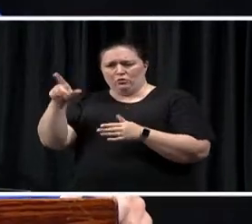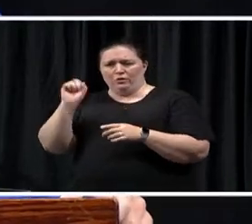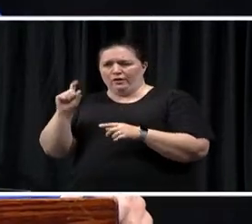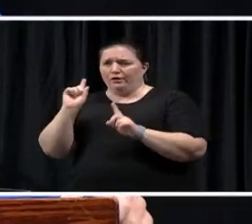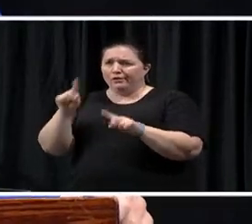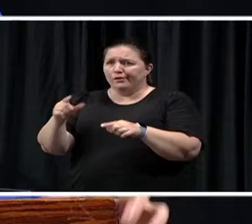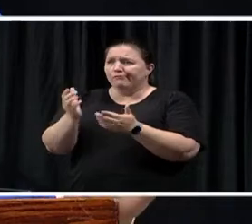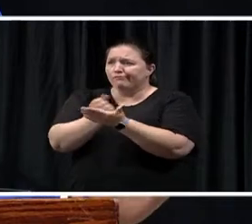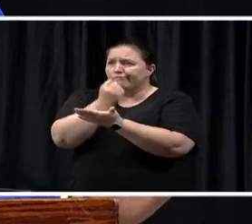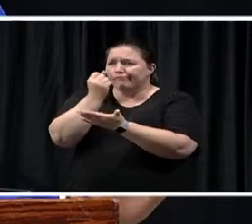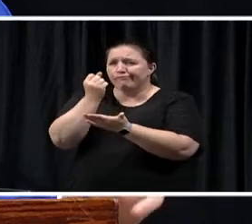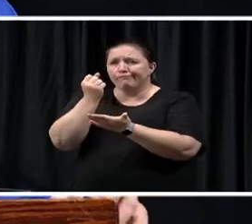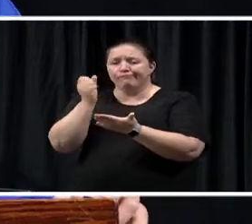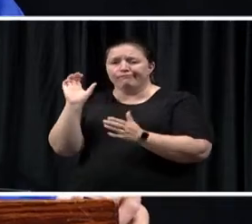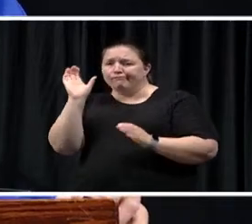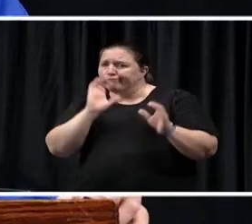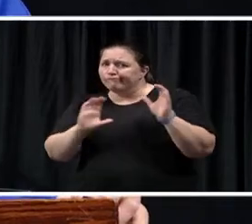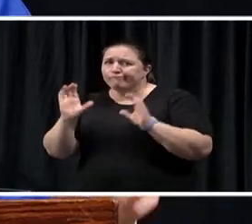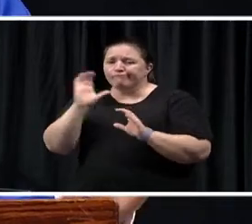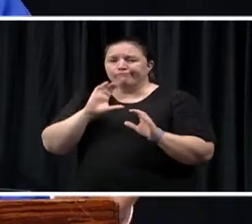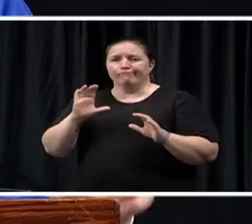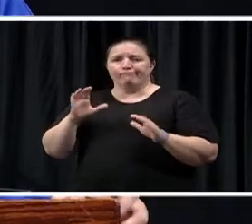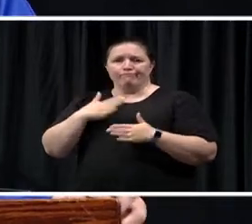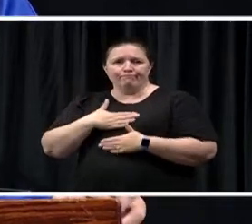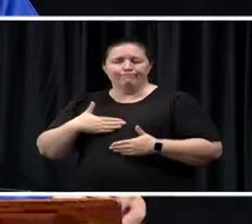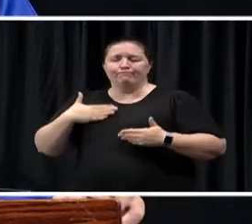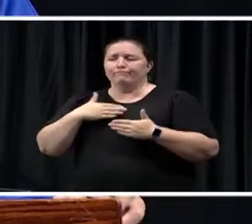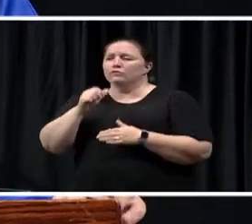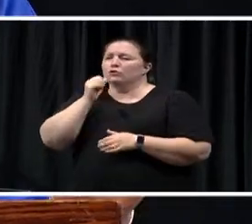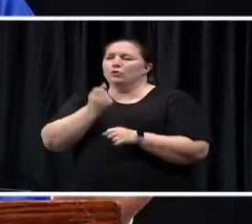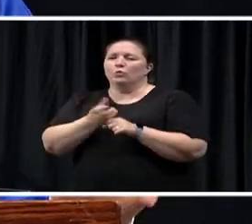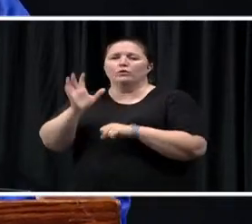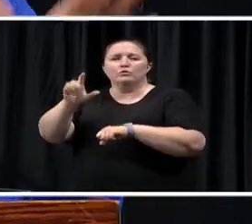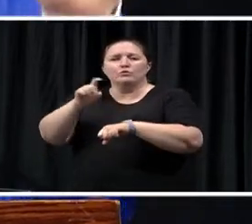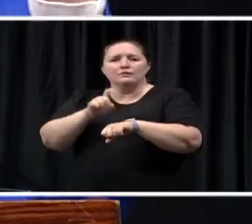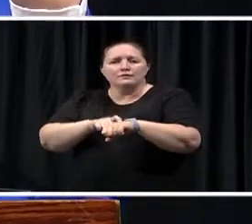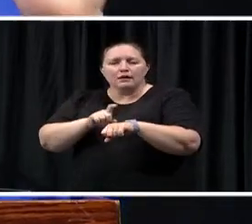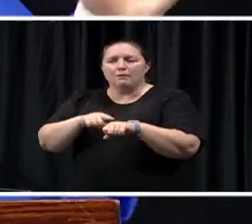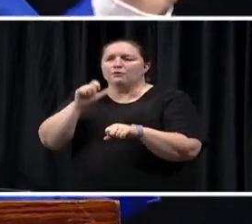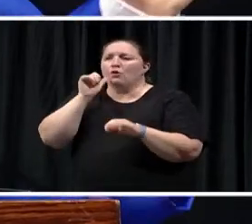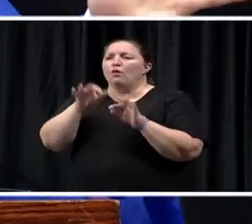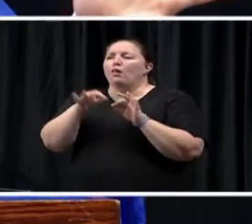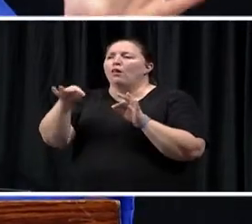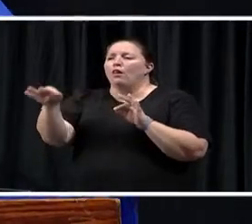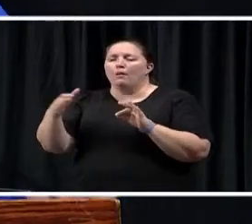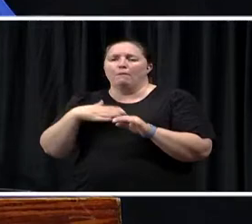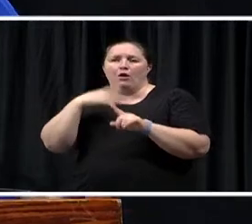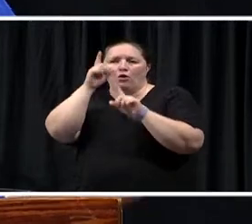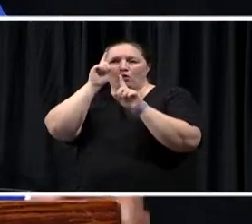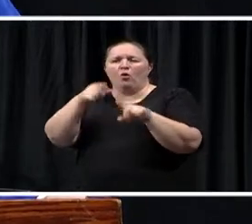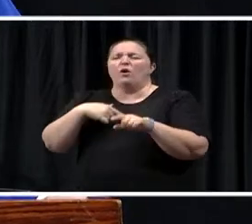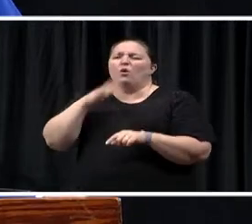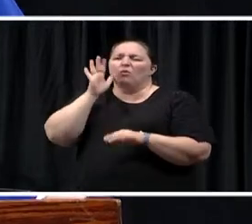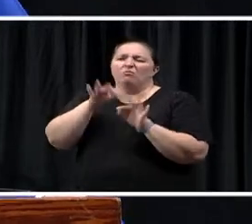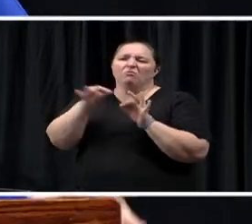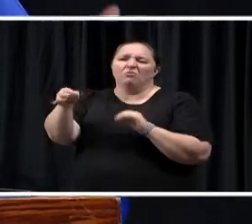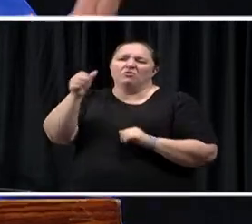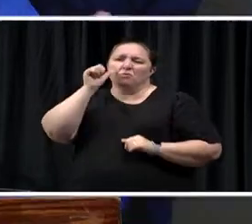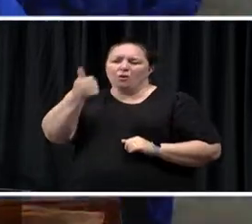the taking. So don't waste time. Don't put your goals off. Tell yourself, oh, I'll do that tomorrow. Do it